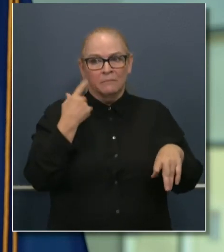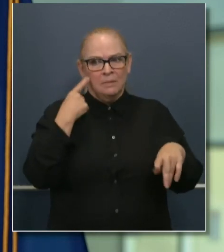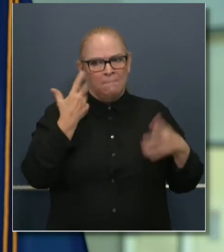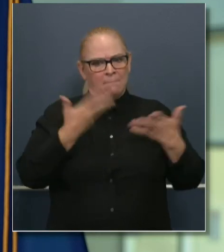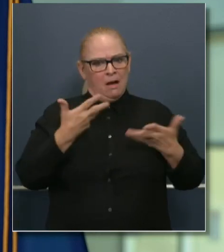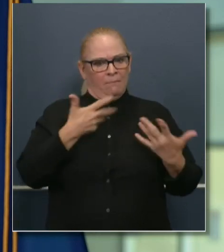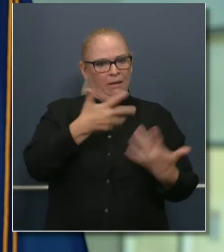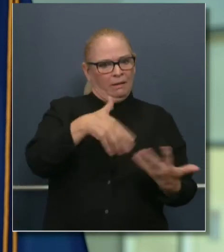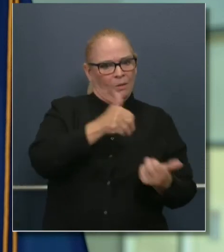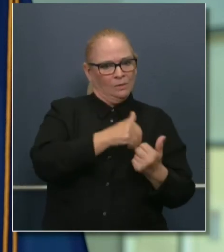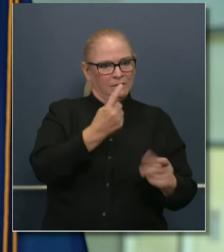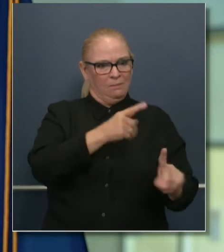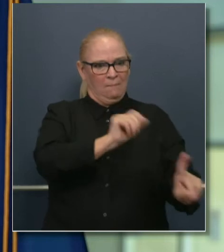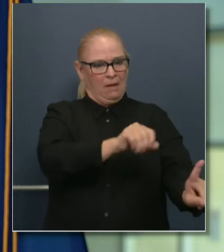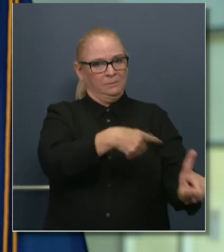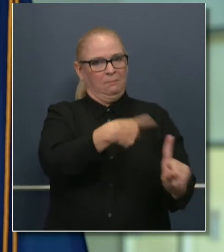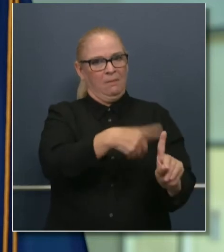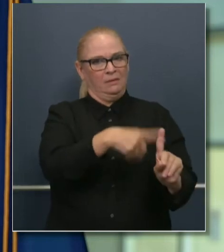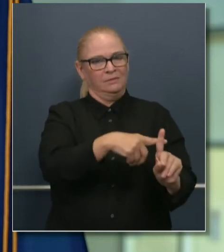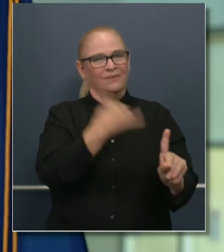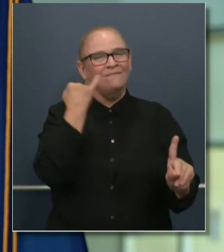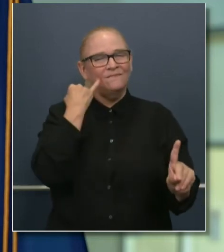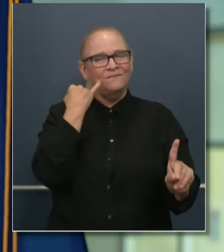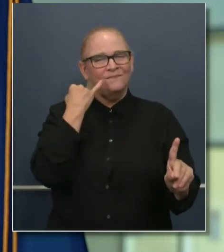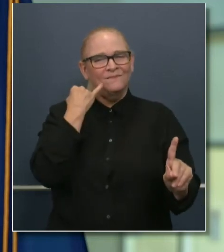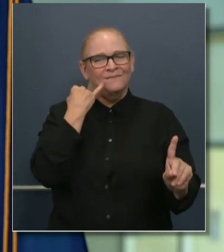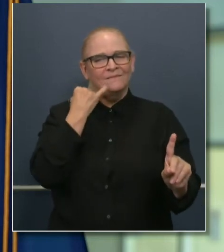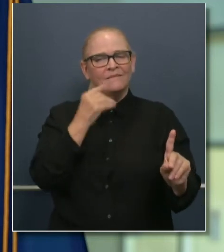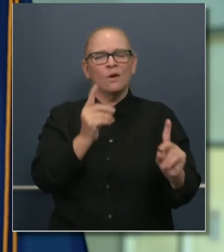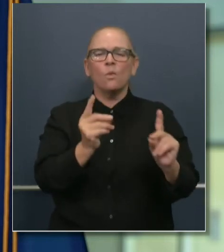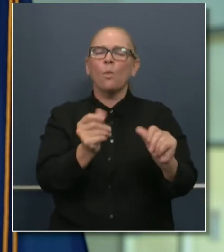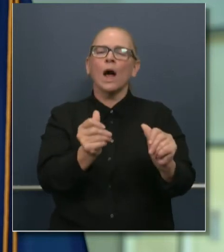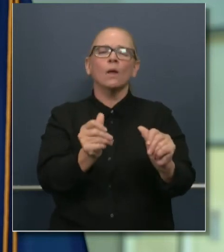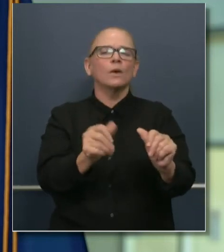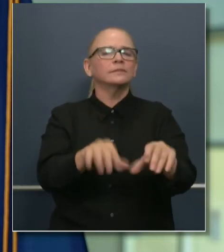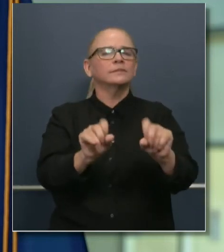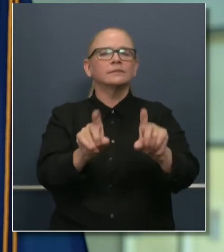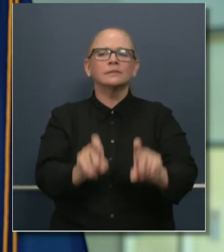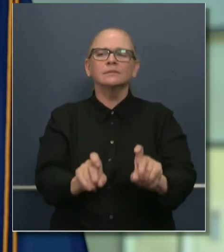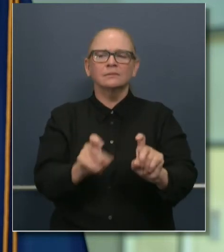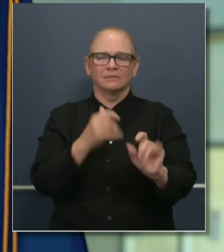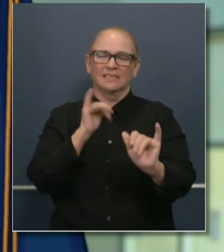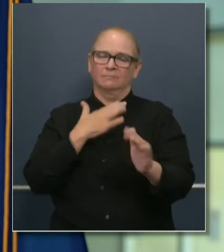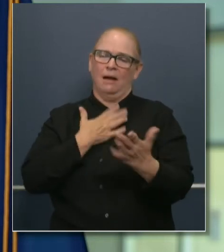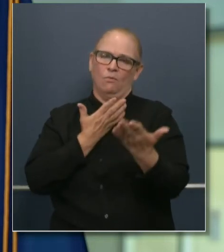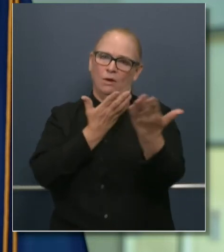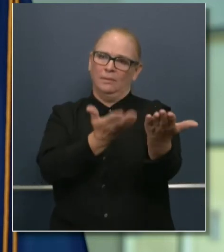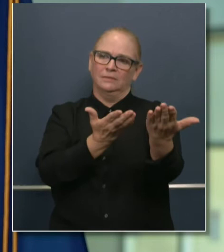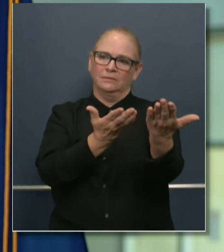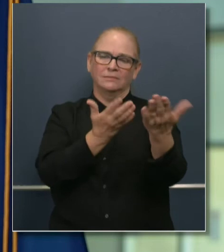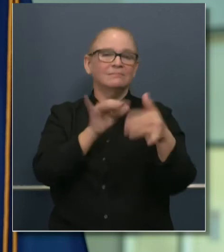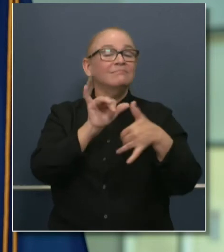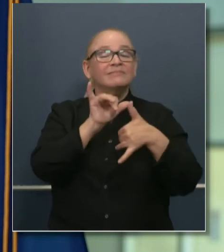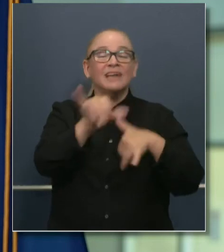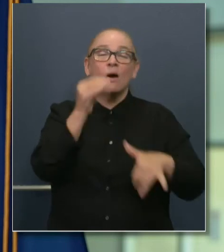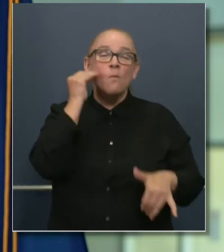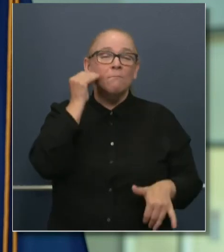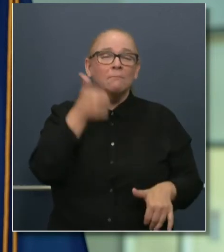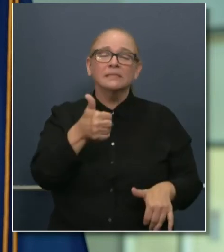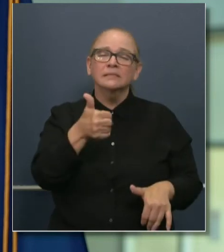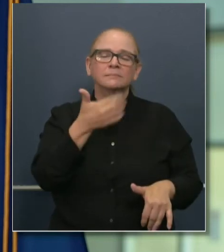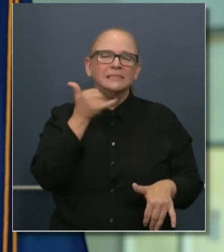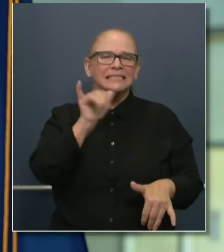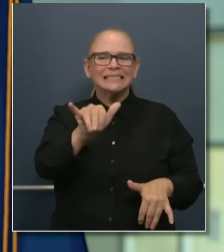been exposed, that you do what we've recommended in terms of quarantining, self-quarantining for that period